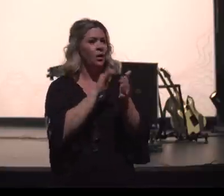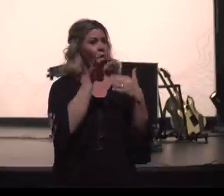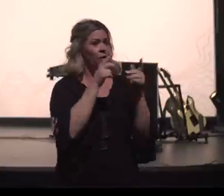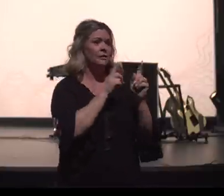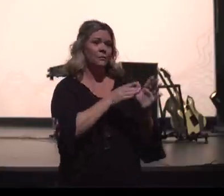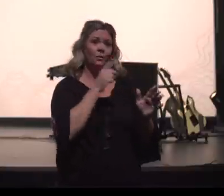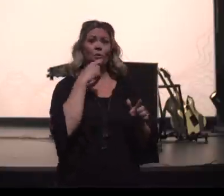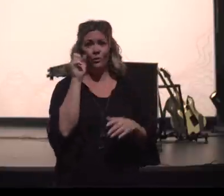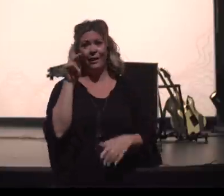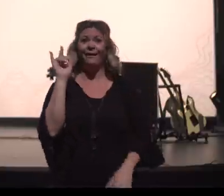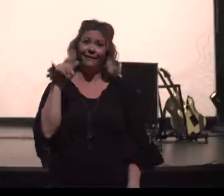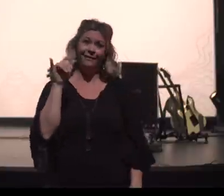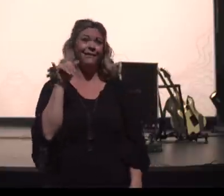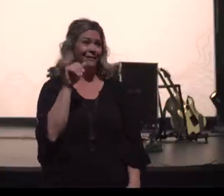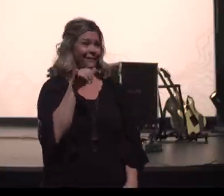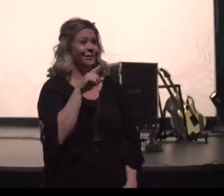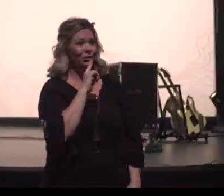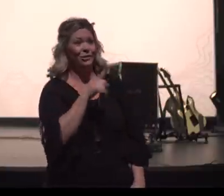uh-huh.